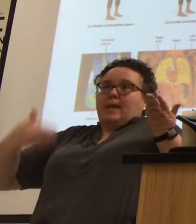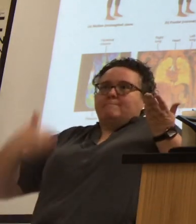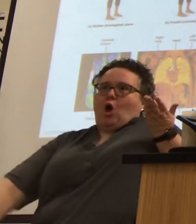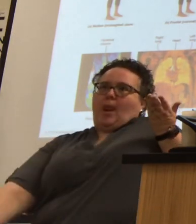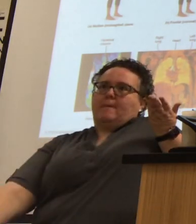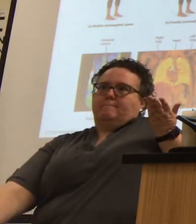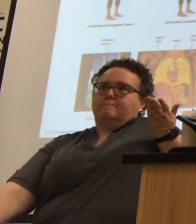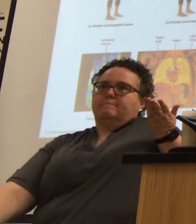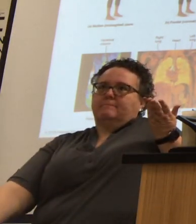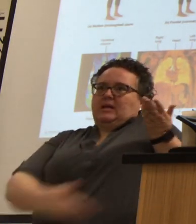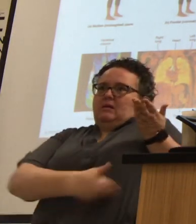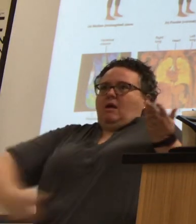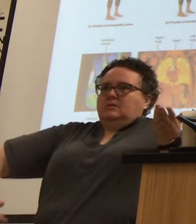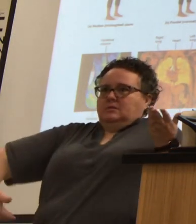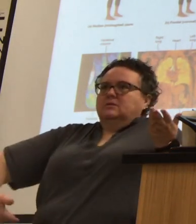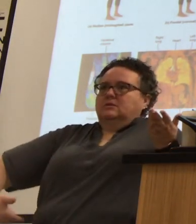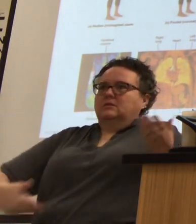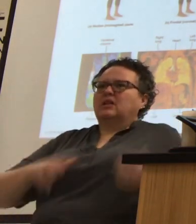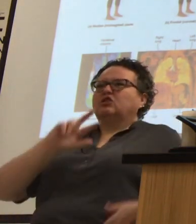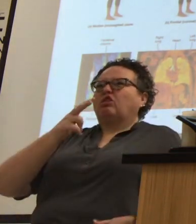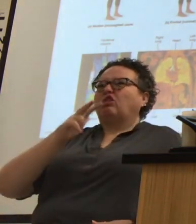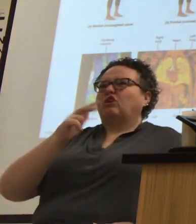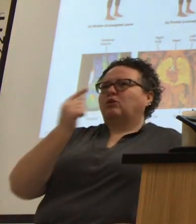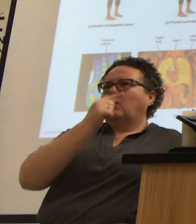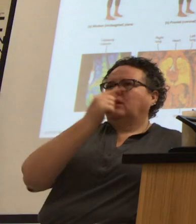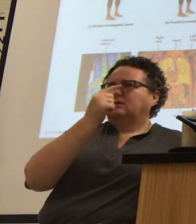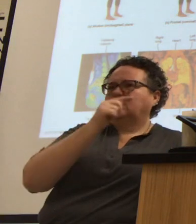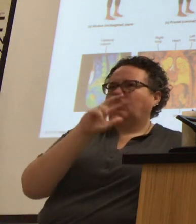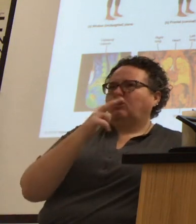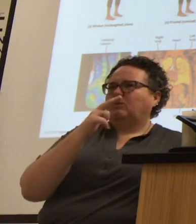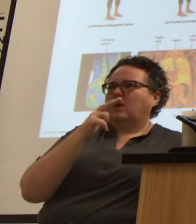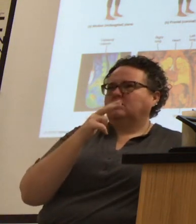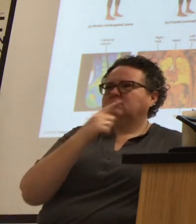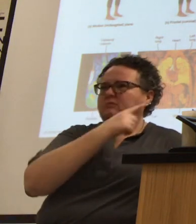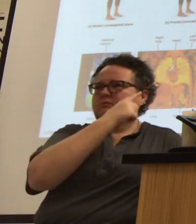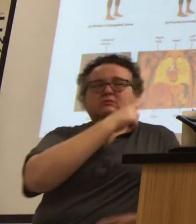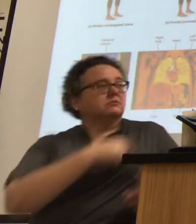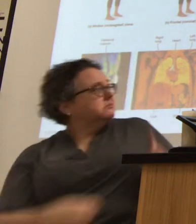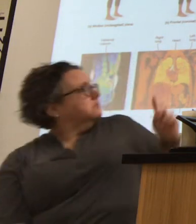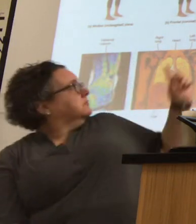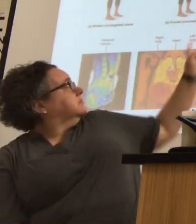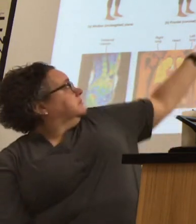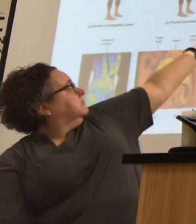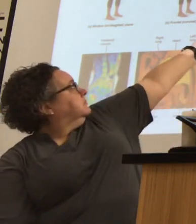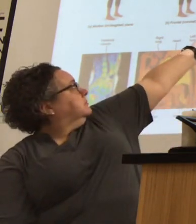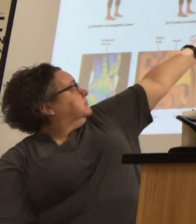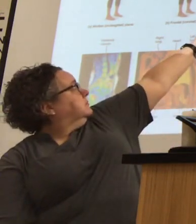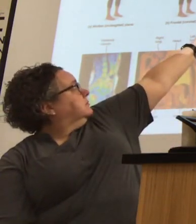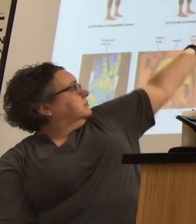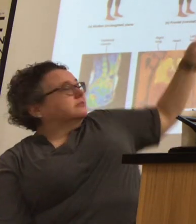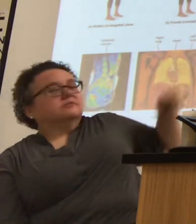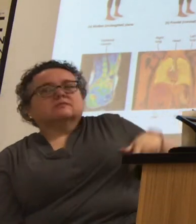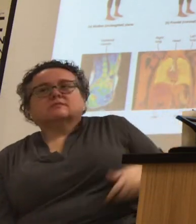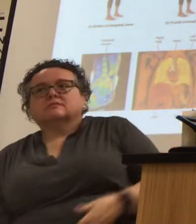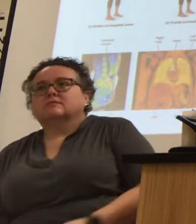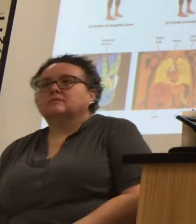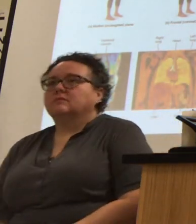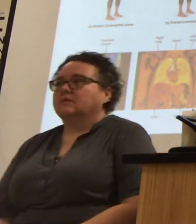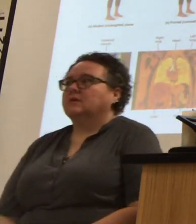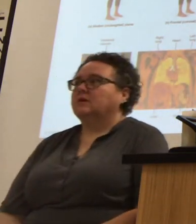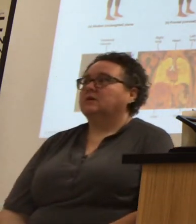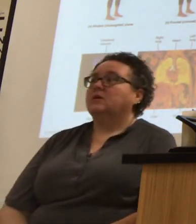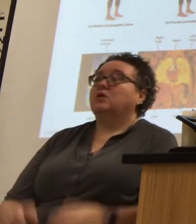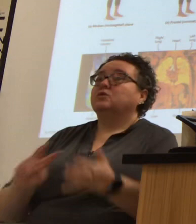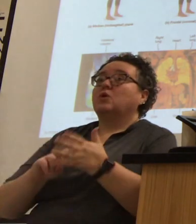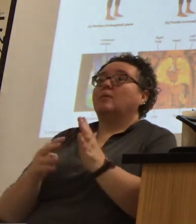Transverse plane or cross section. What makes top